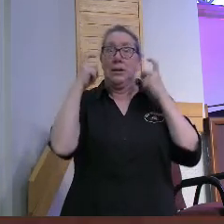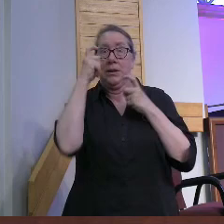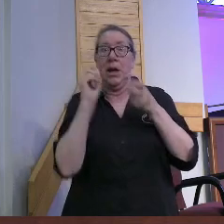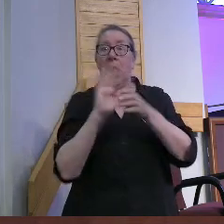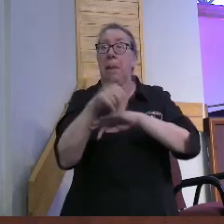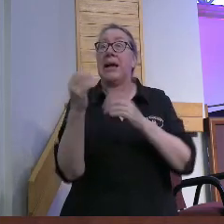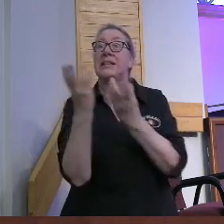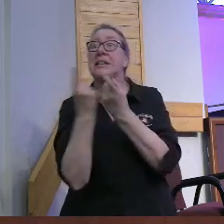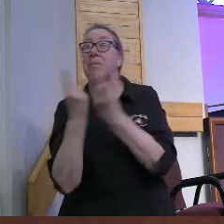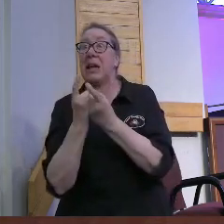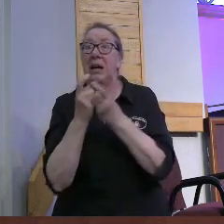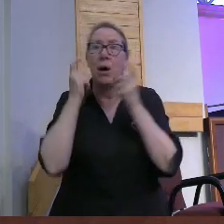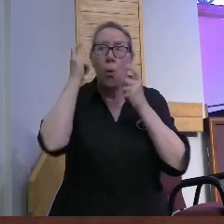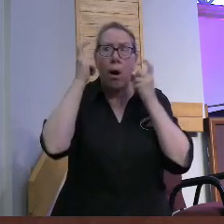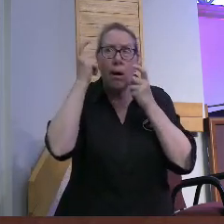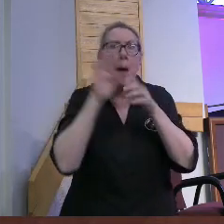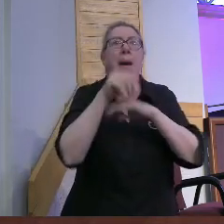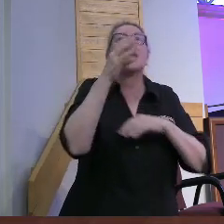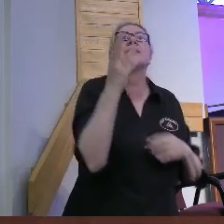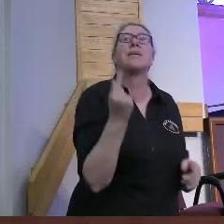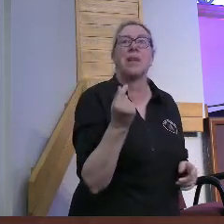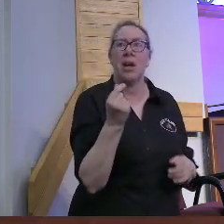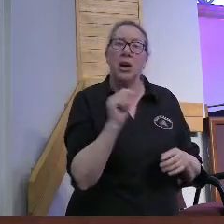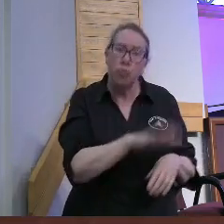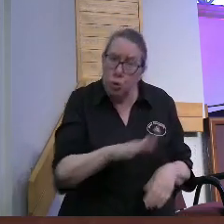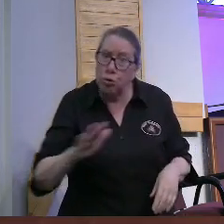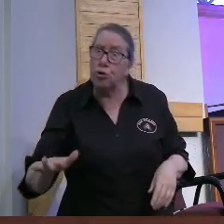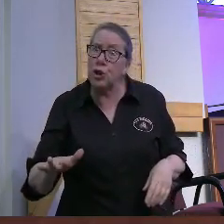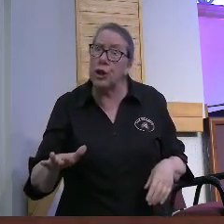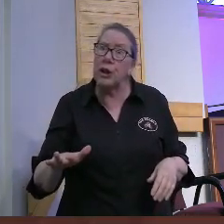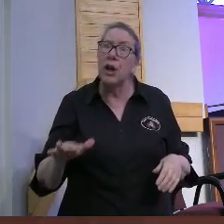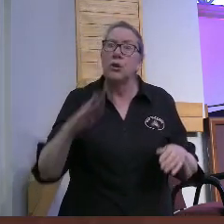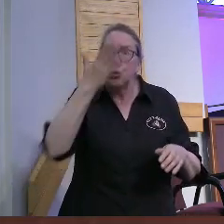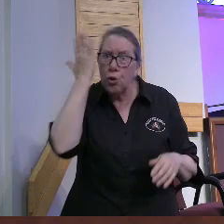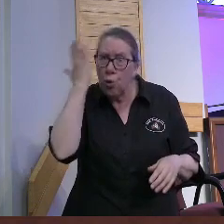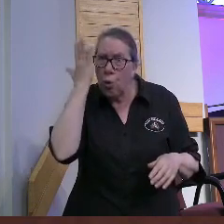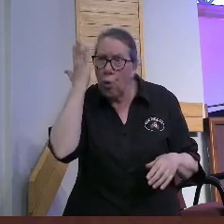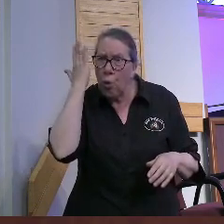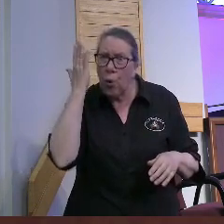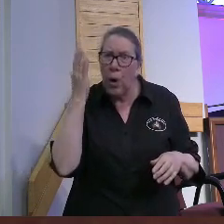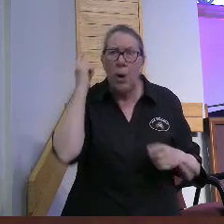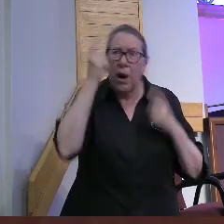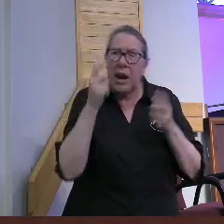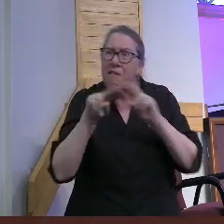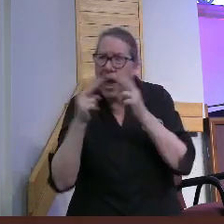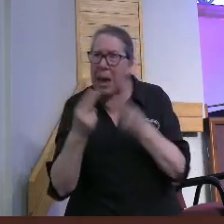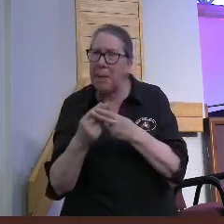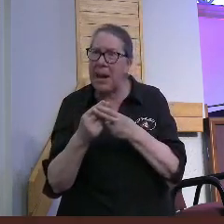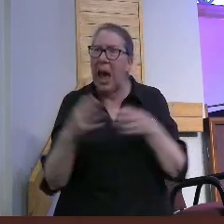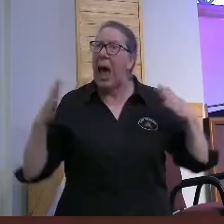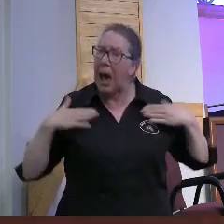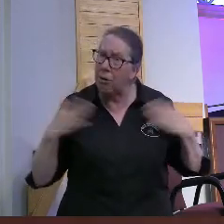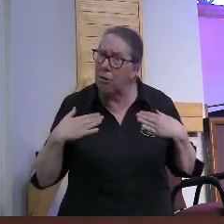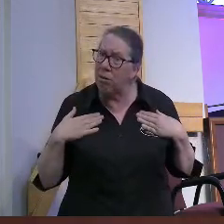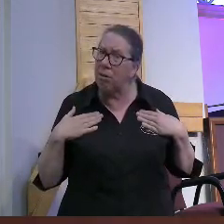or worried about something. Worried about their children, worried about their school, worried about their family, worried about their health,